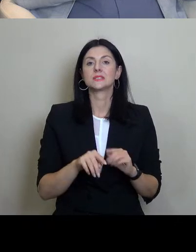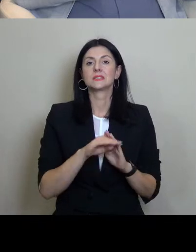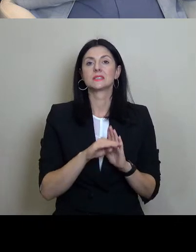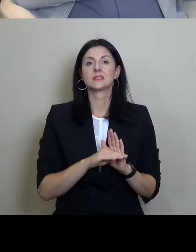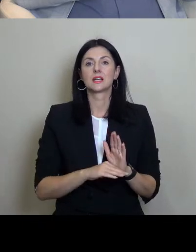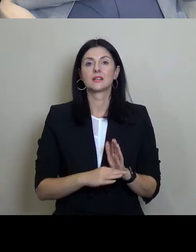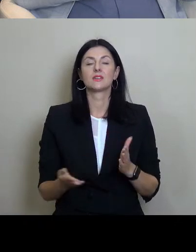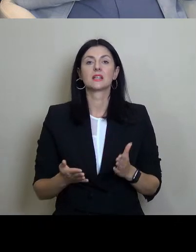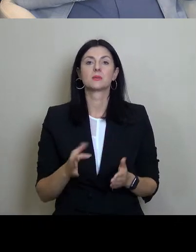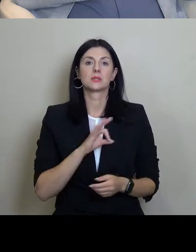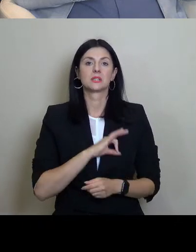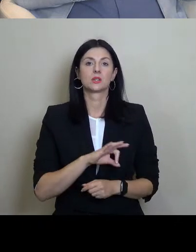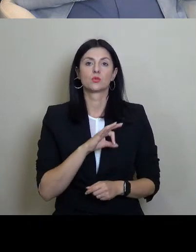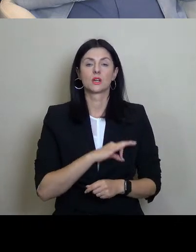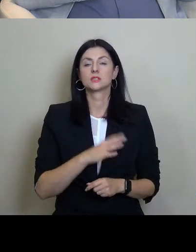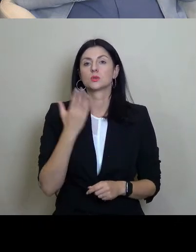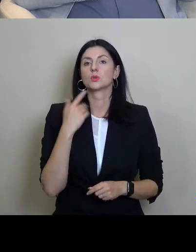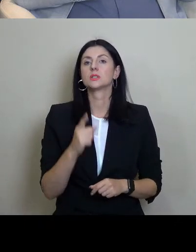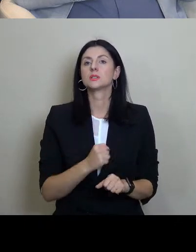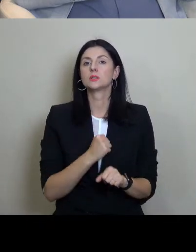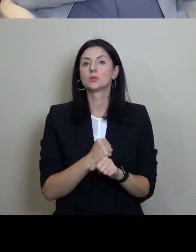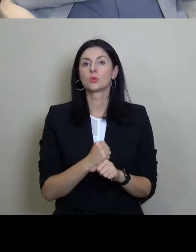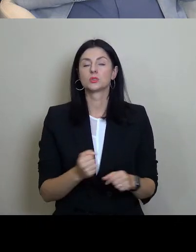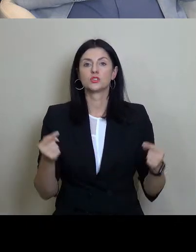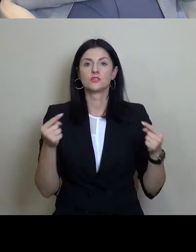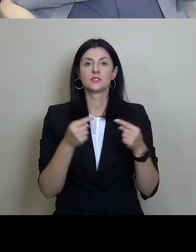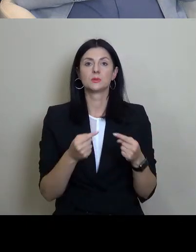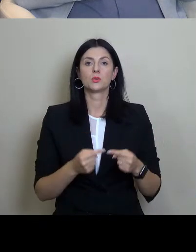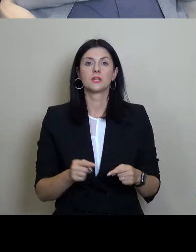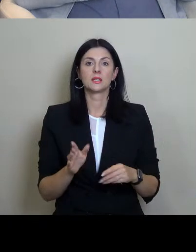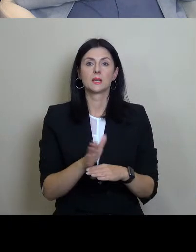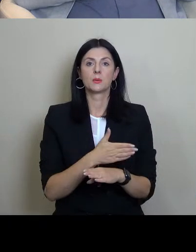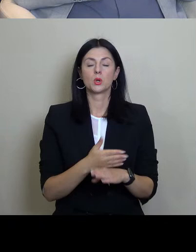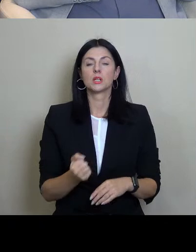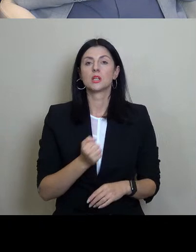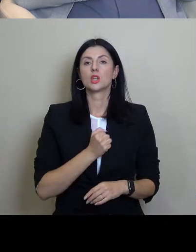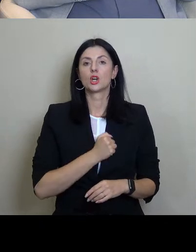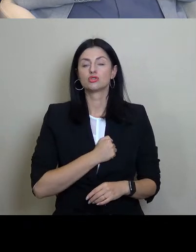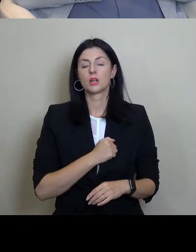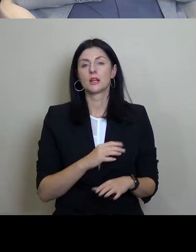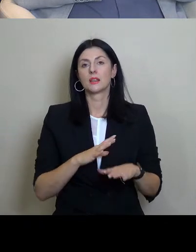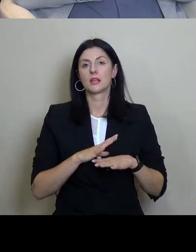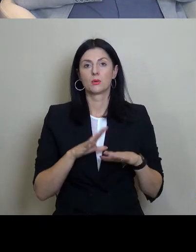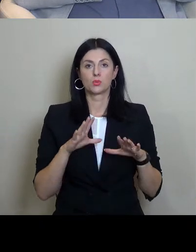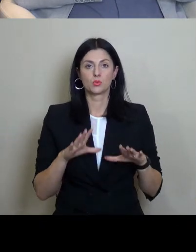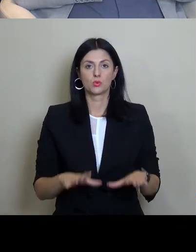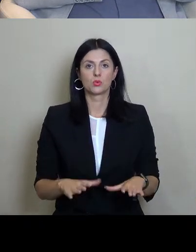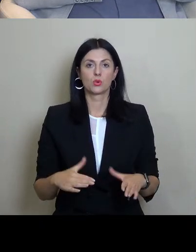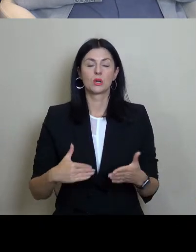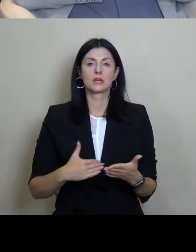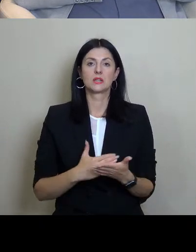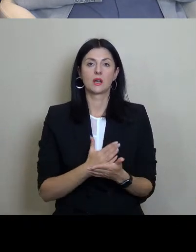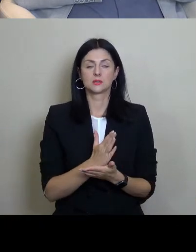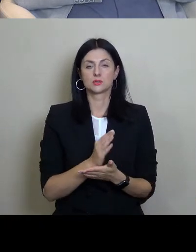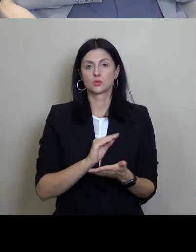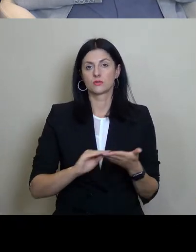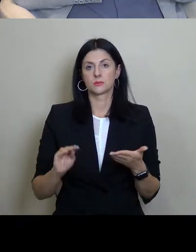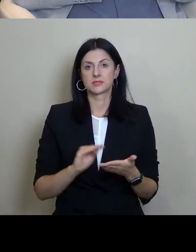constituencies differently. So the criteria that we should be governed by when you do that was